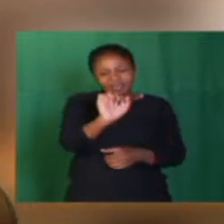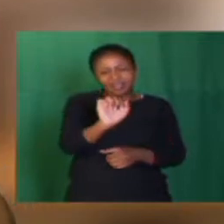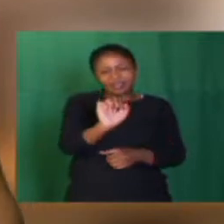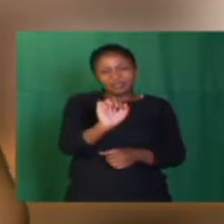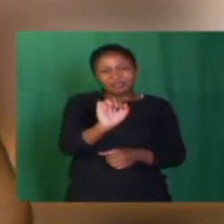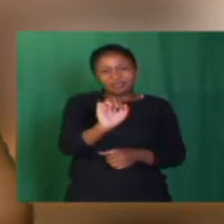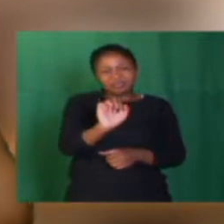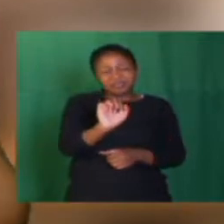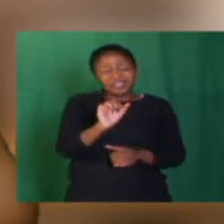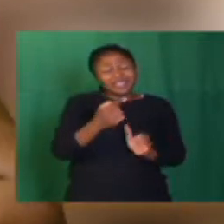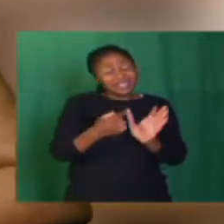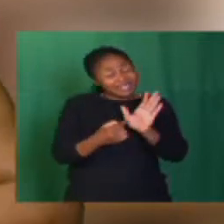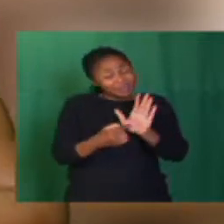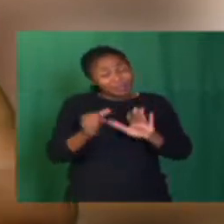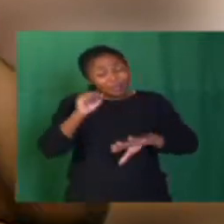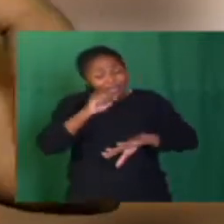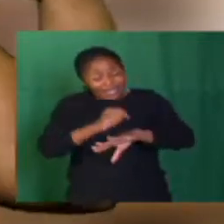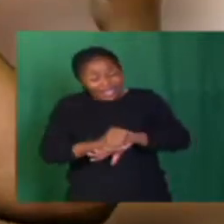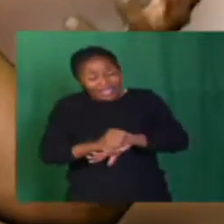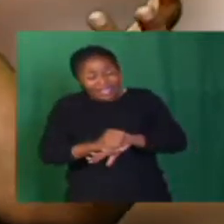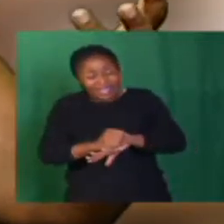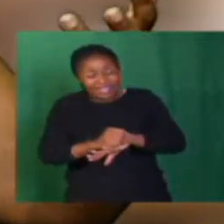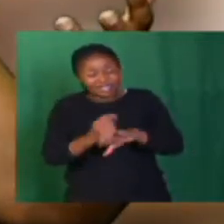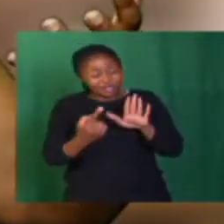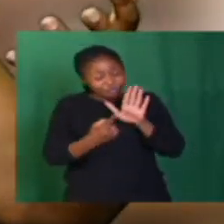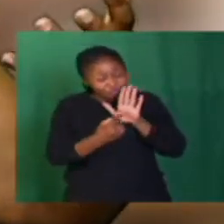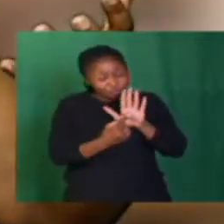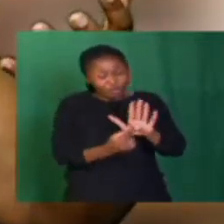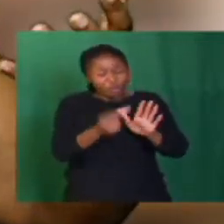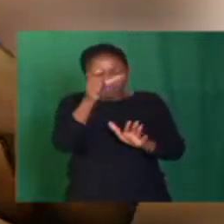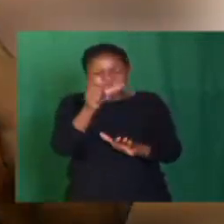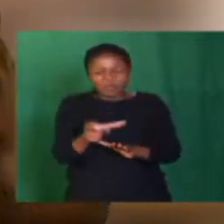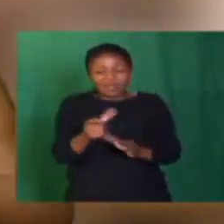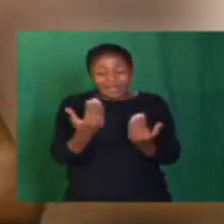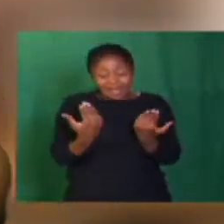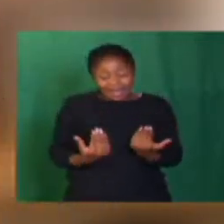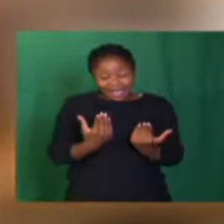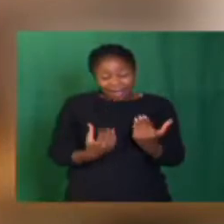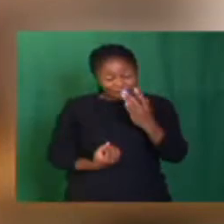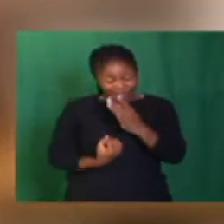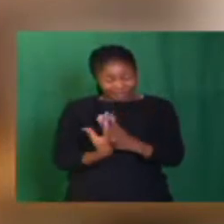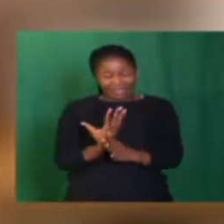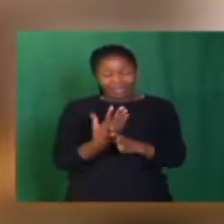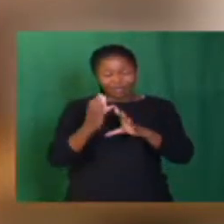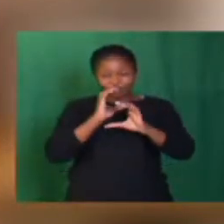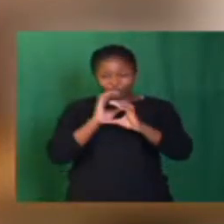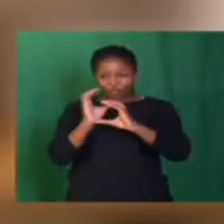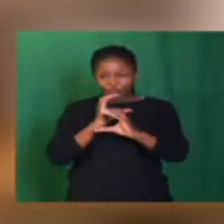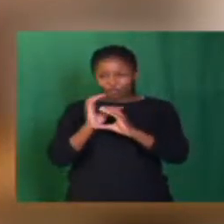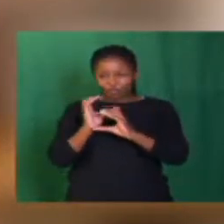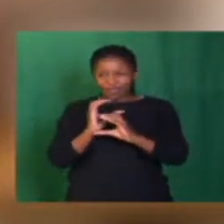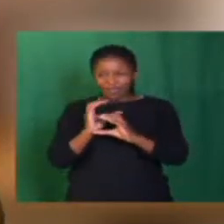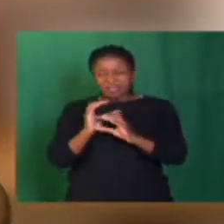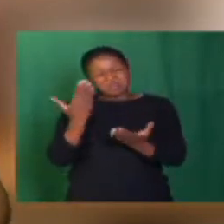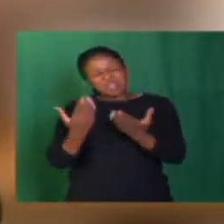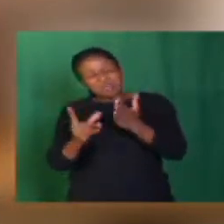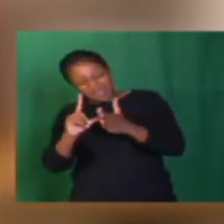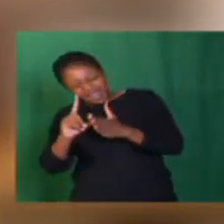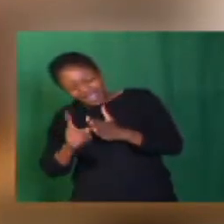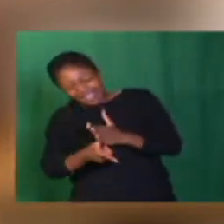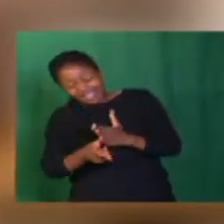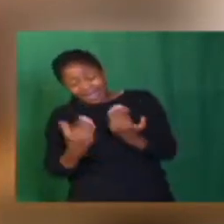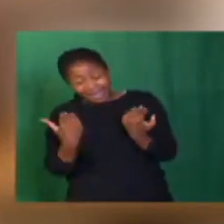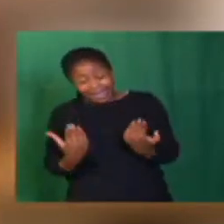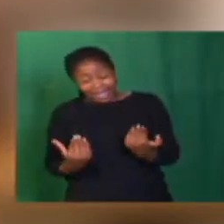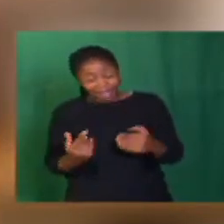show the person that maybe now I'm at a start of my conversation. Now I'm going to finish my conversation by using